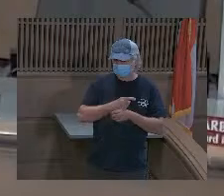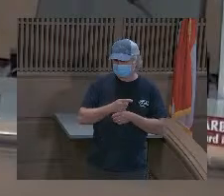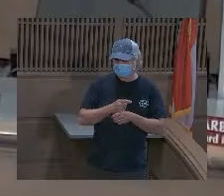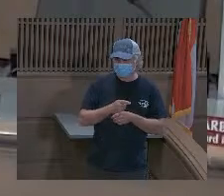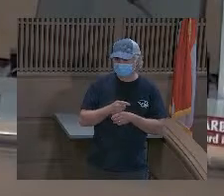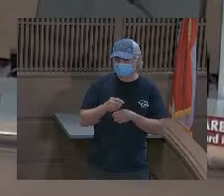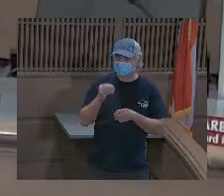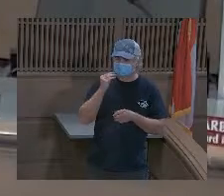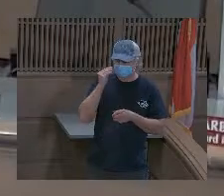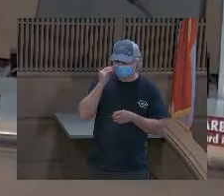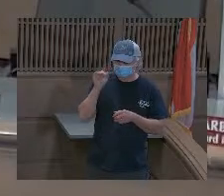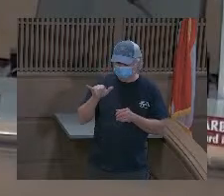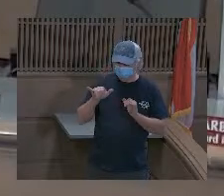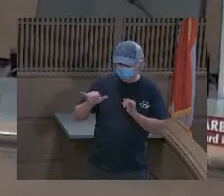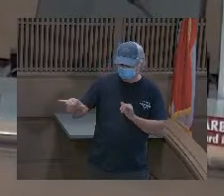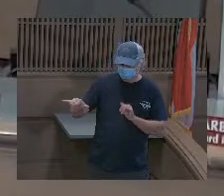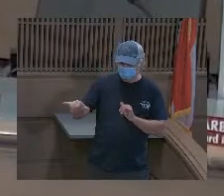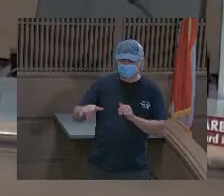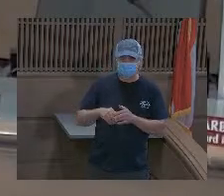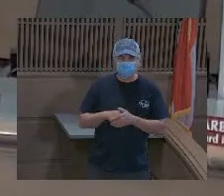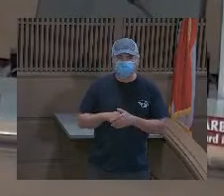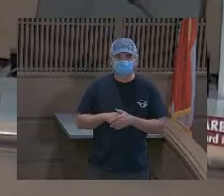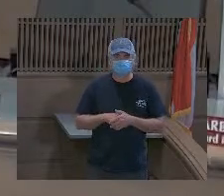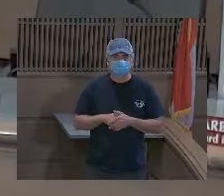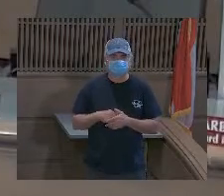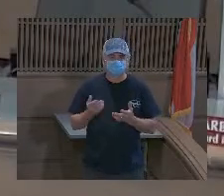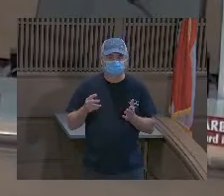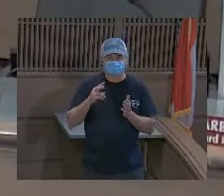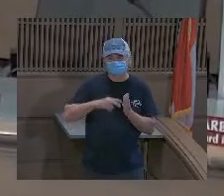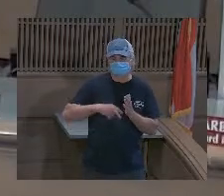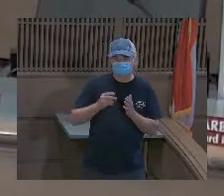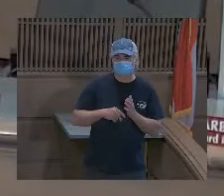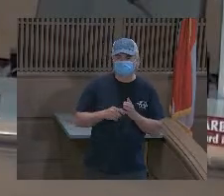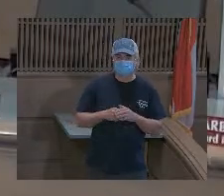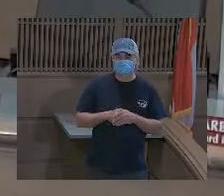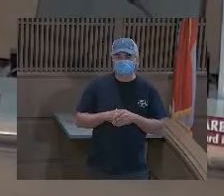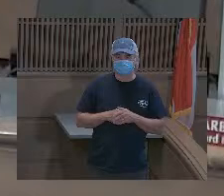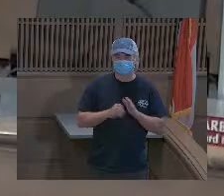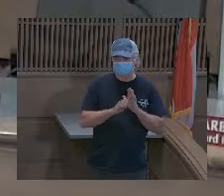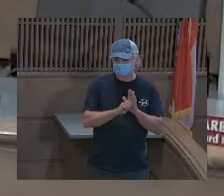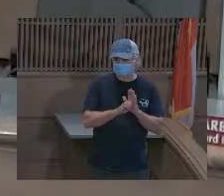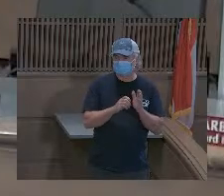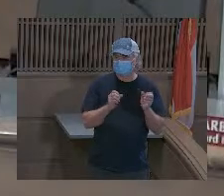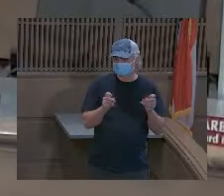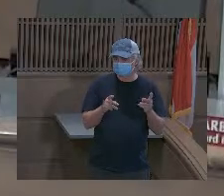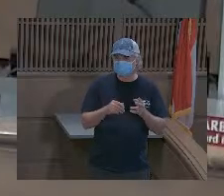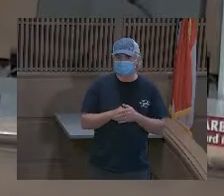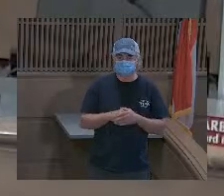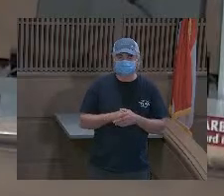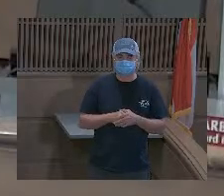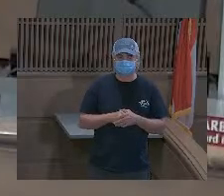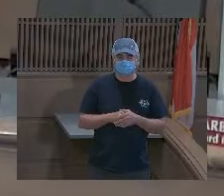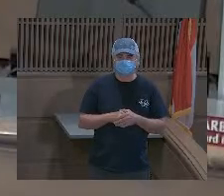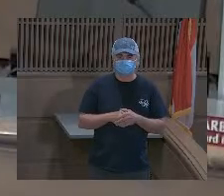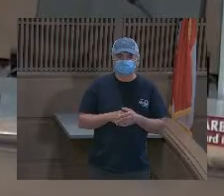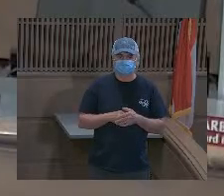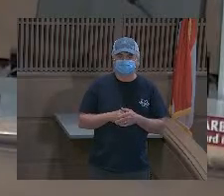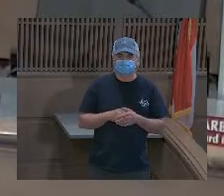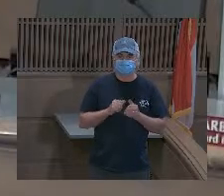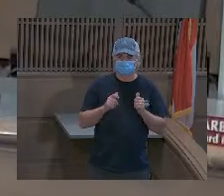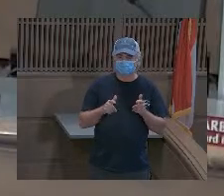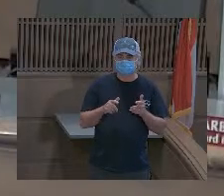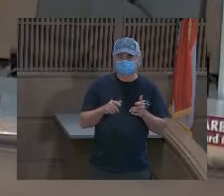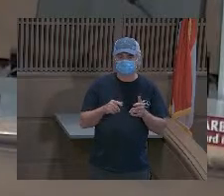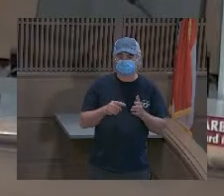out. So I like to read these symptoms. You've probably heard them before, but let's review. All of these